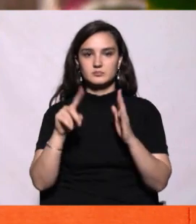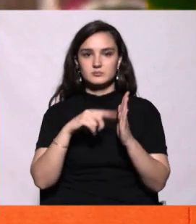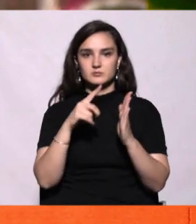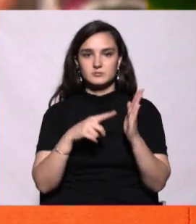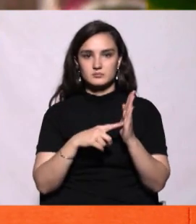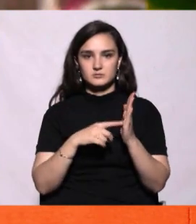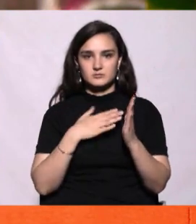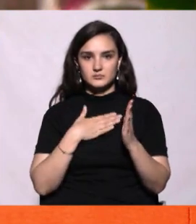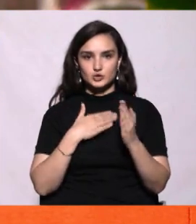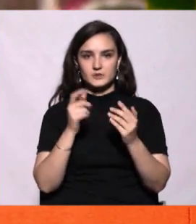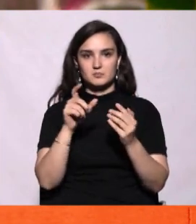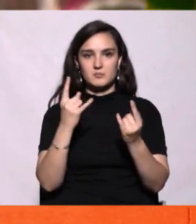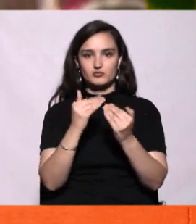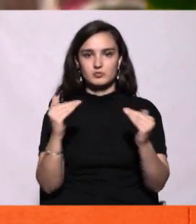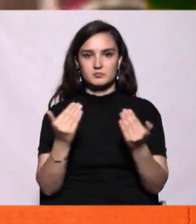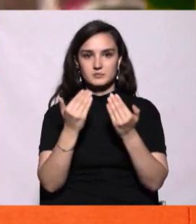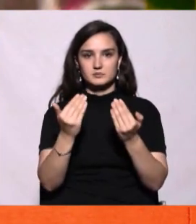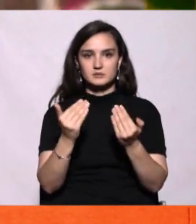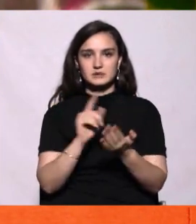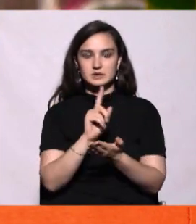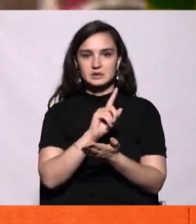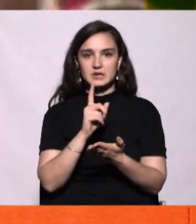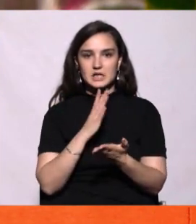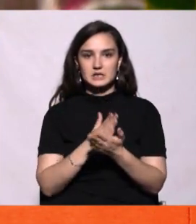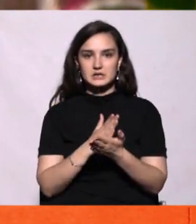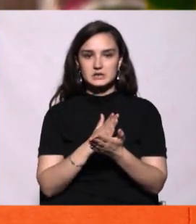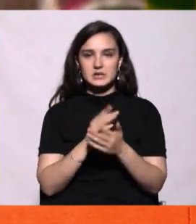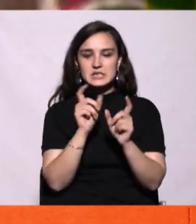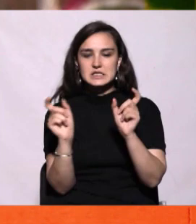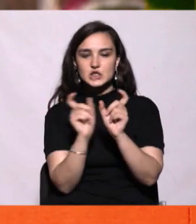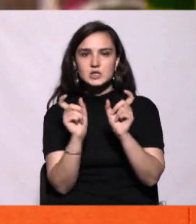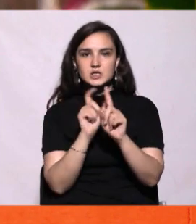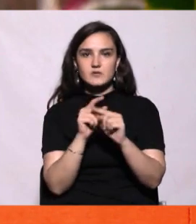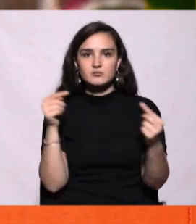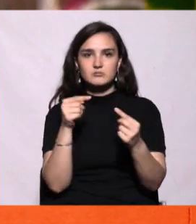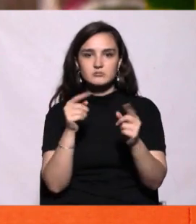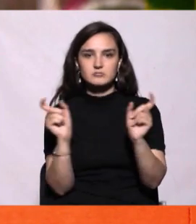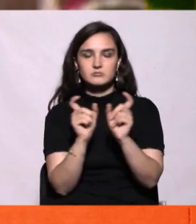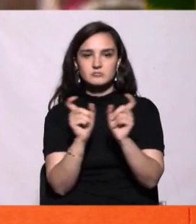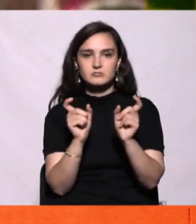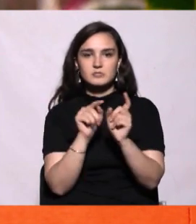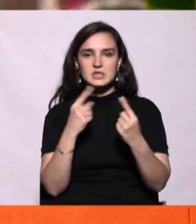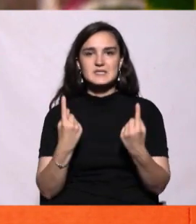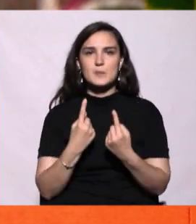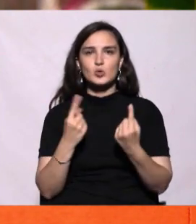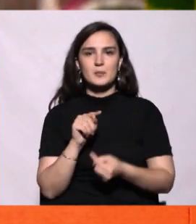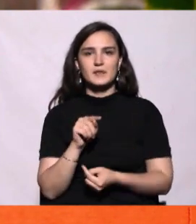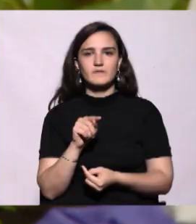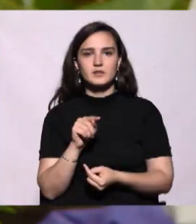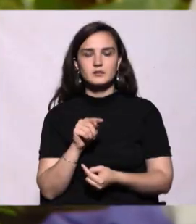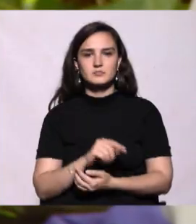for our audience. What are some synonyms for the word supernatural?